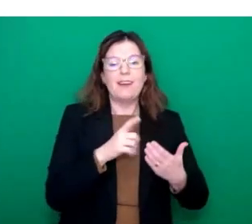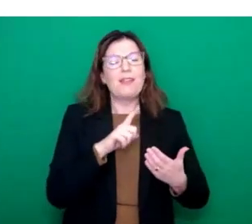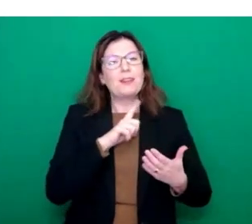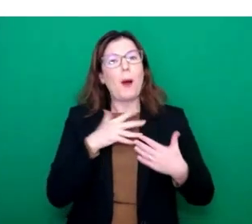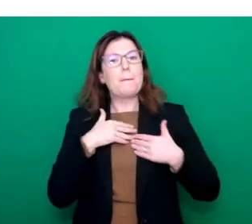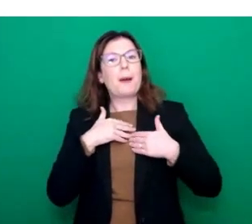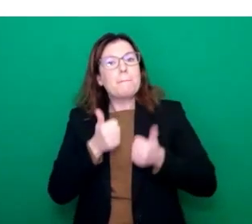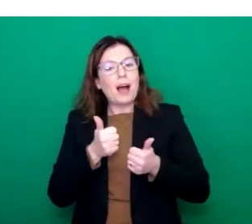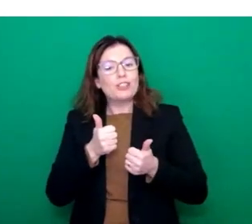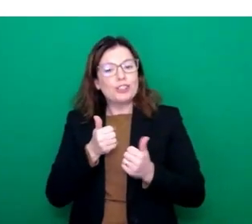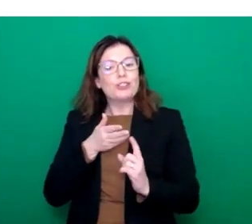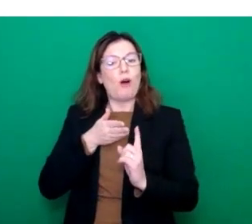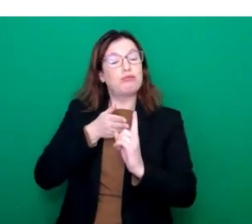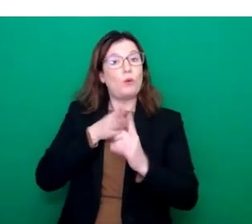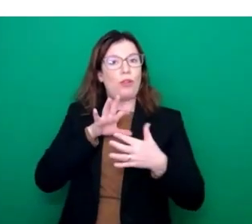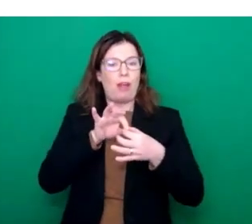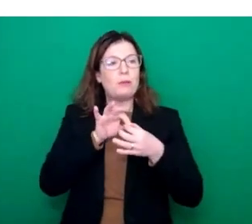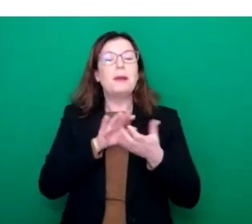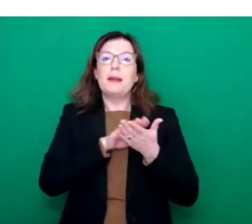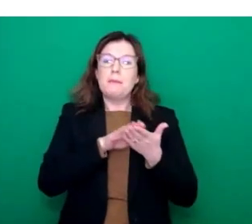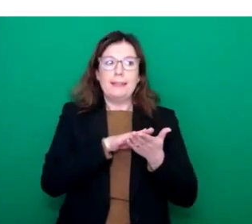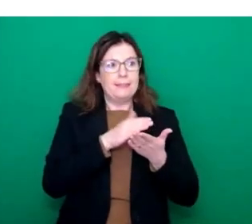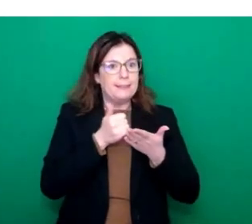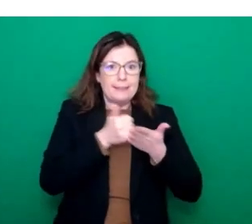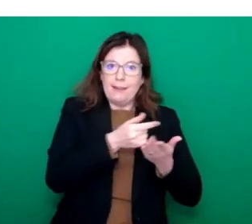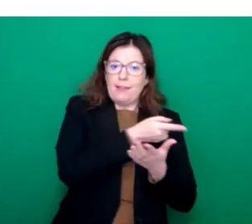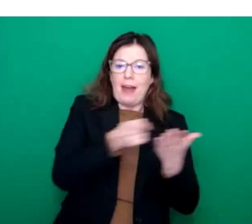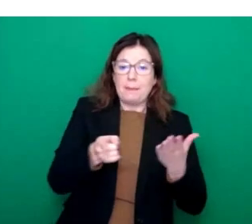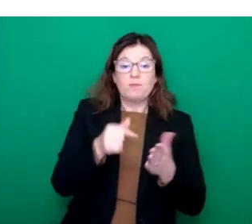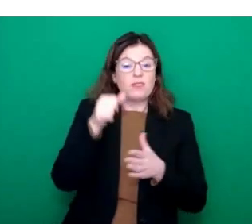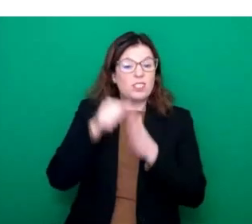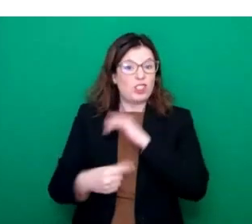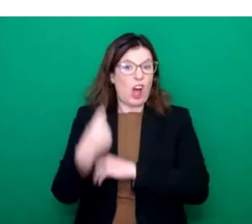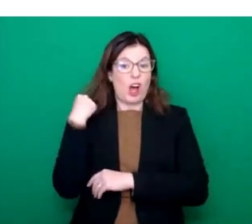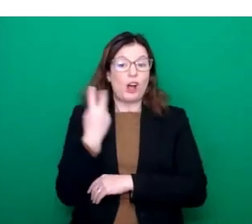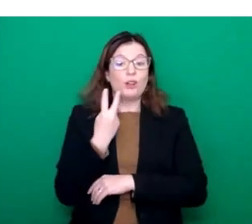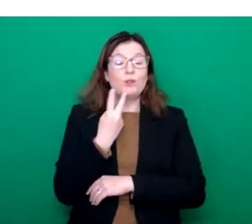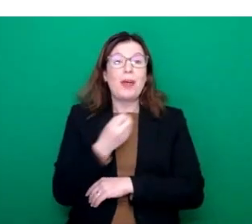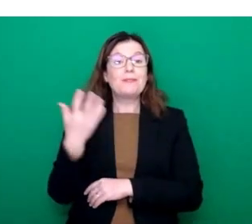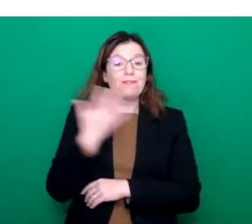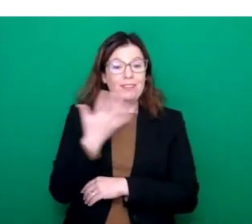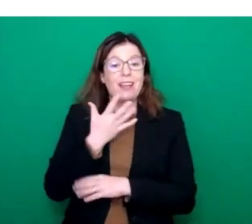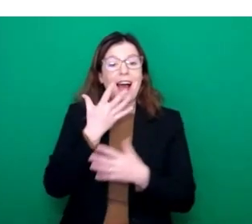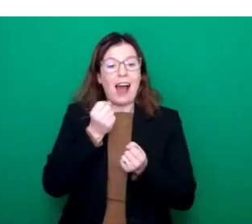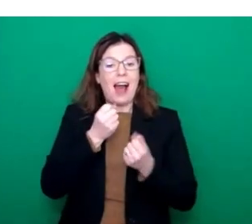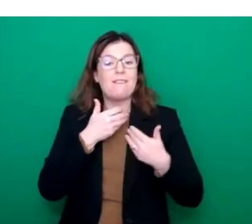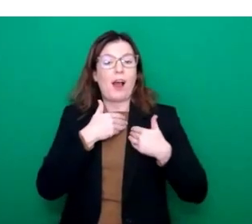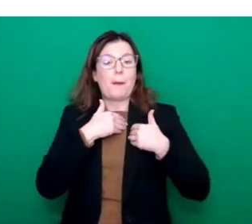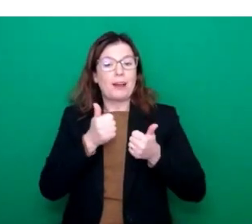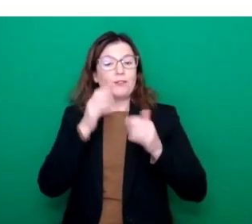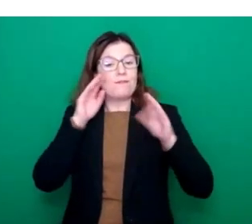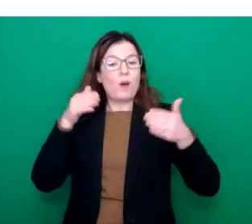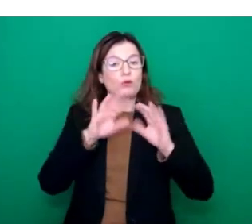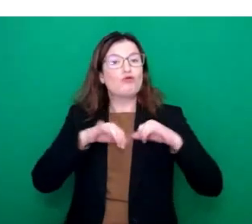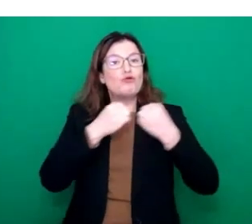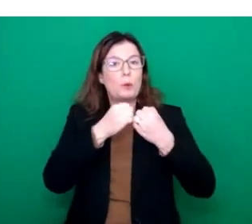alternative approach to those folks. So since 2015, we've offered a compassion-focused therapy group program, in addition